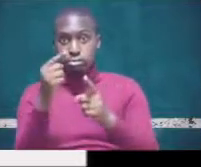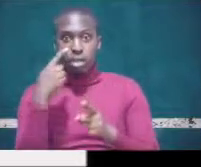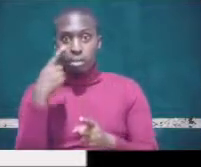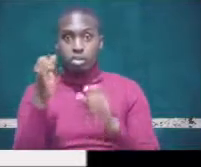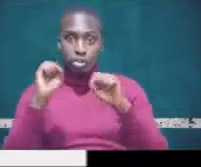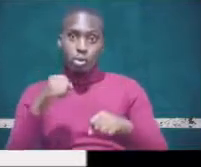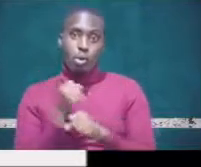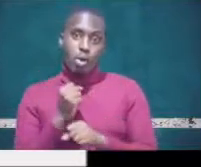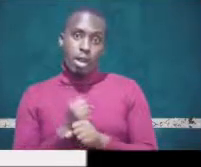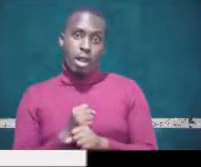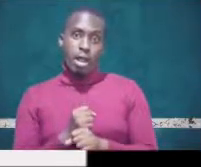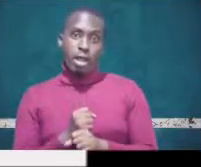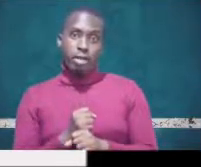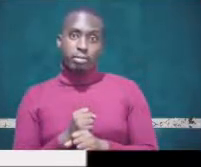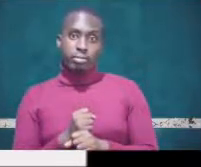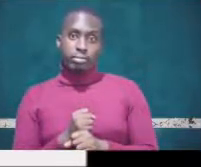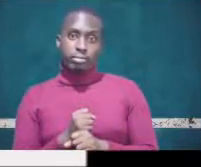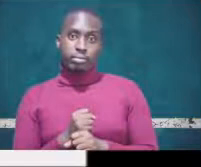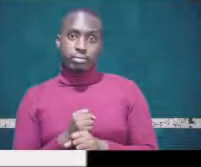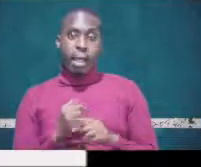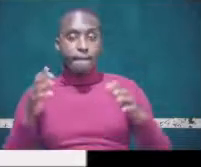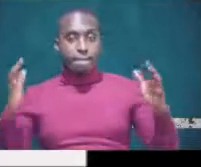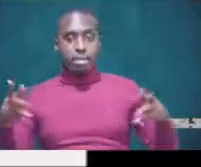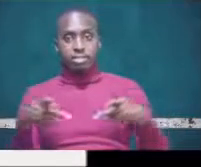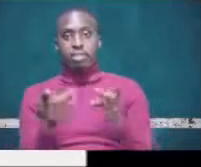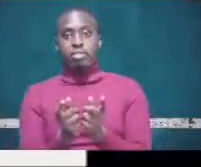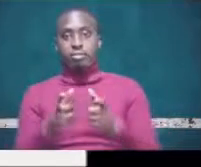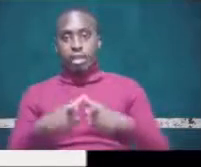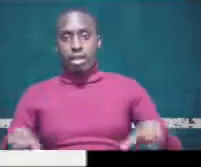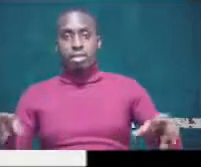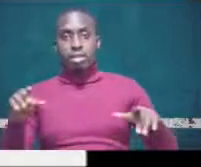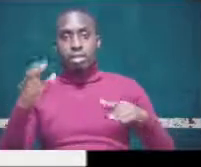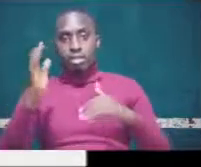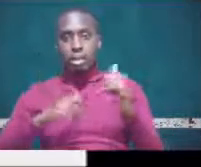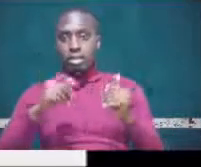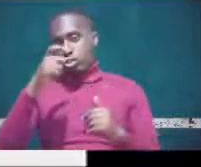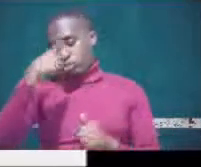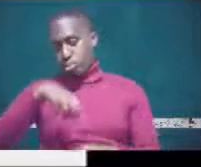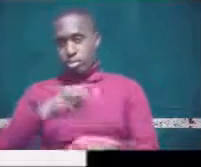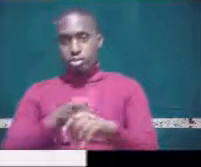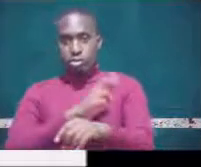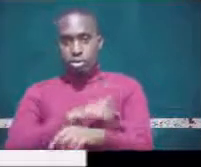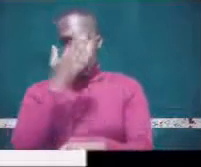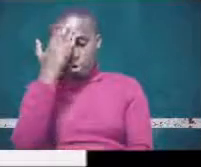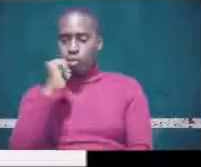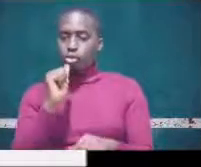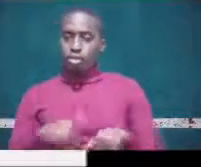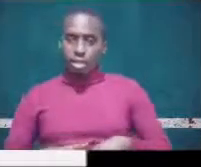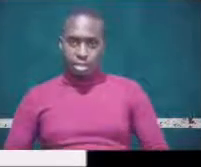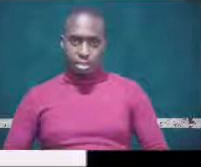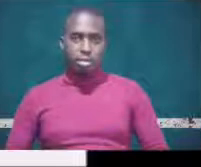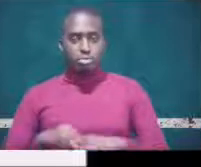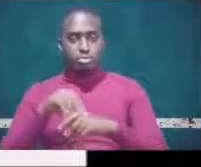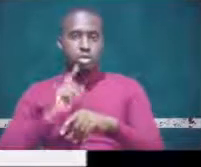it can work, it can plow a big size of land than human resources because it may not get tired in the